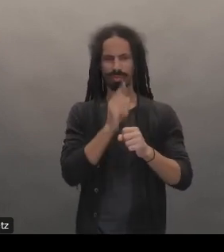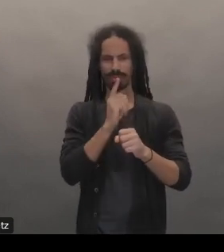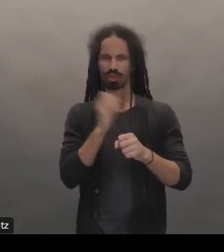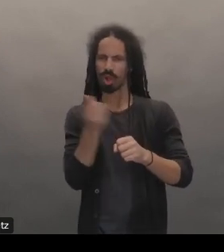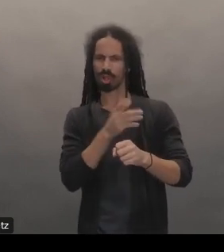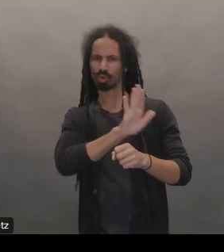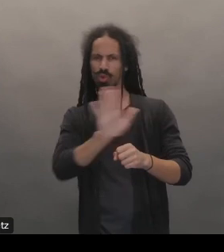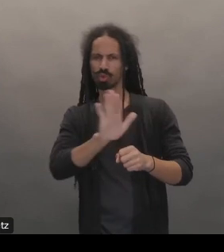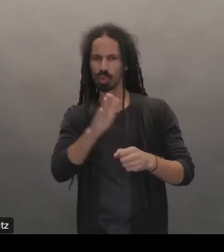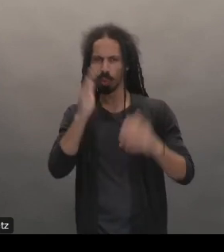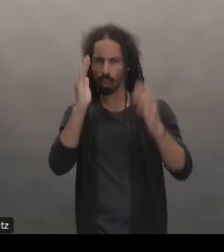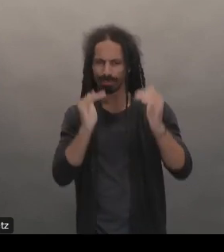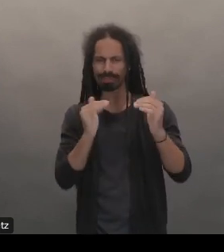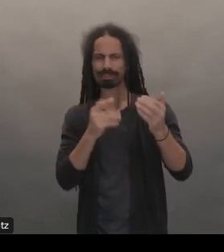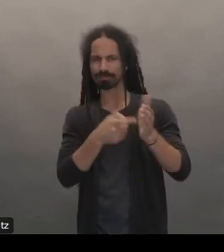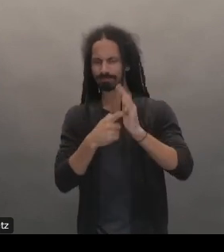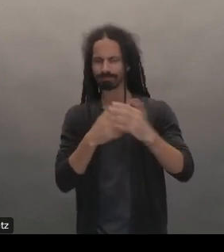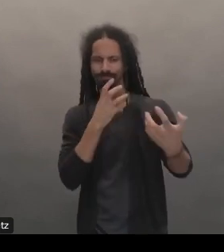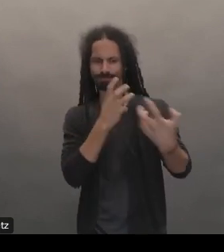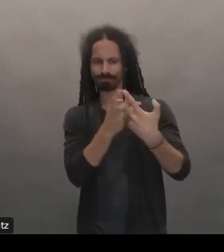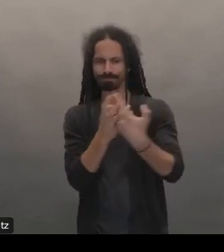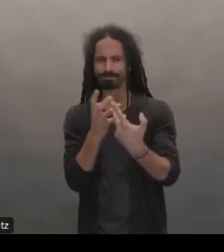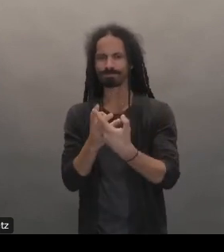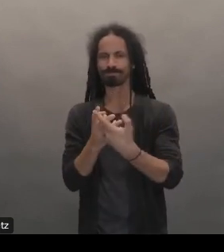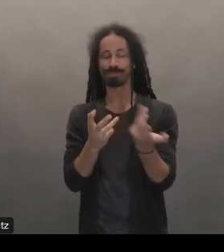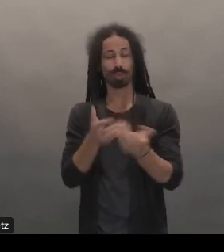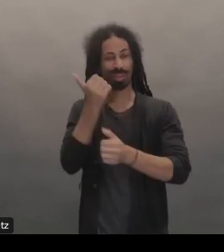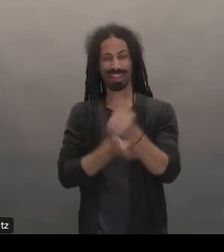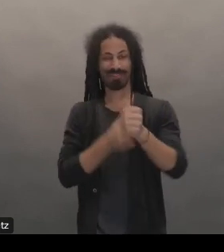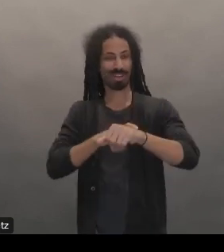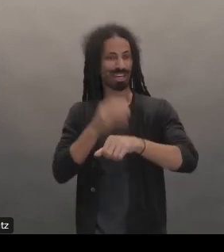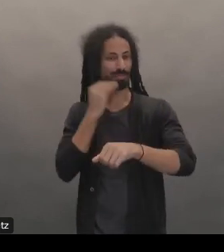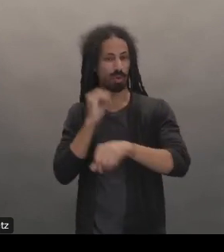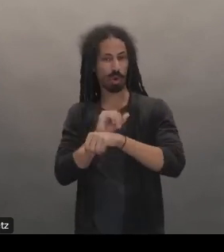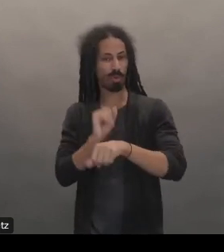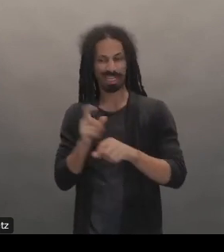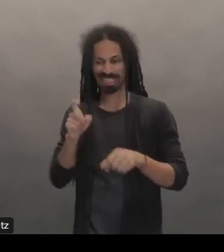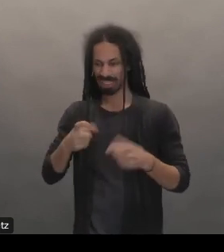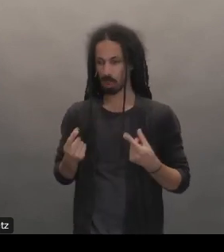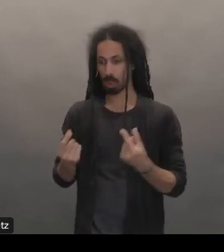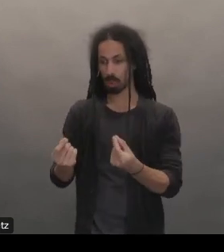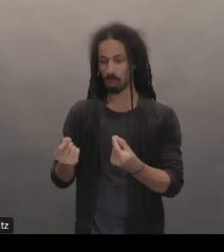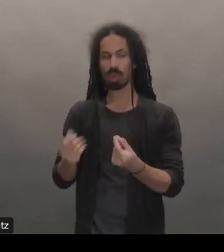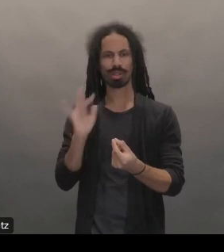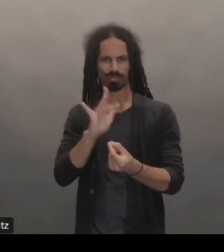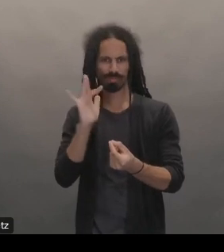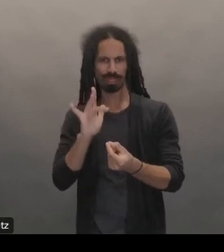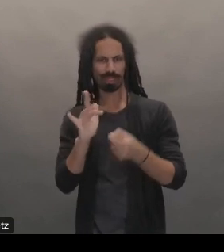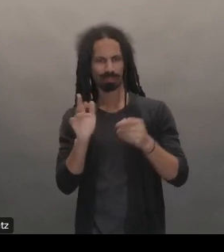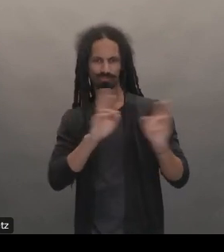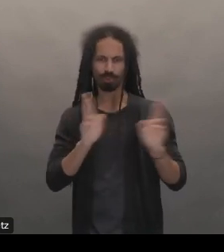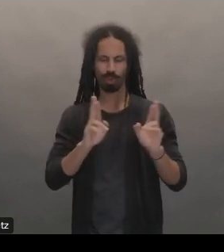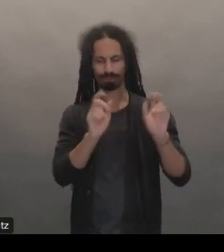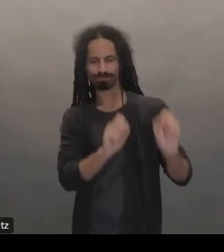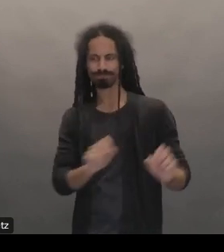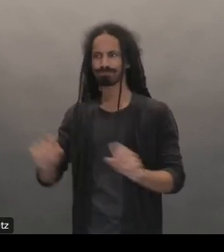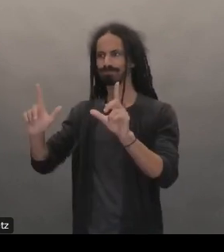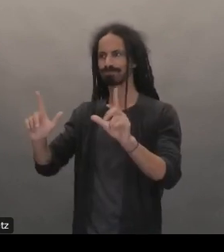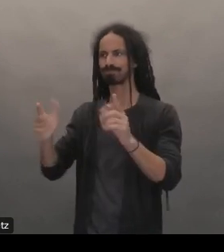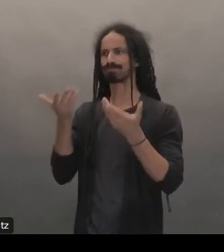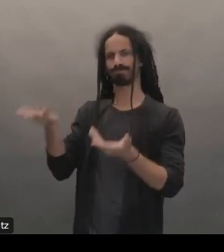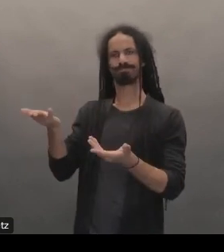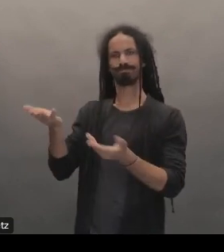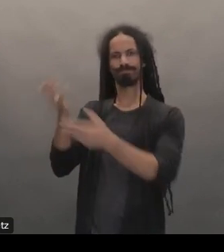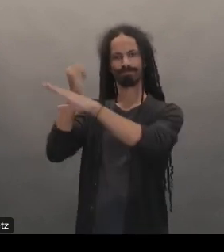Microsoft Word, you can choose to use that template, and then all of your settings are already set up to create